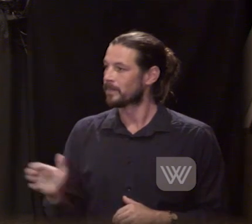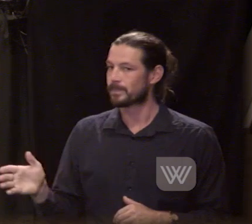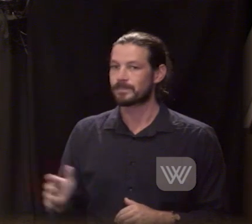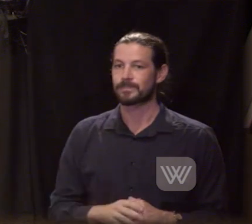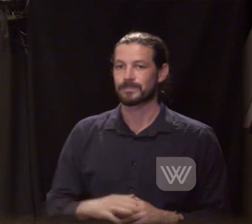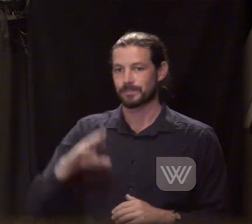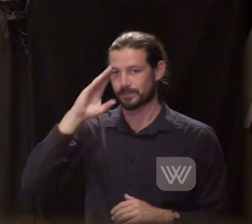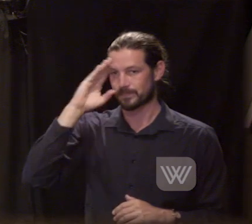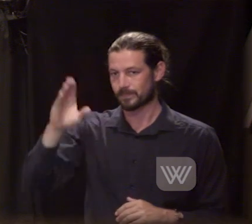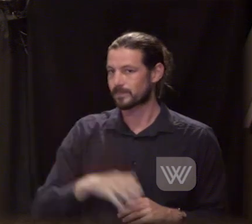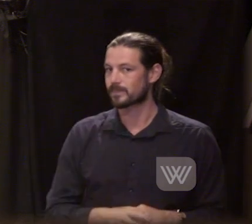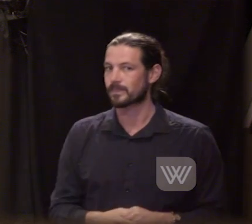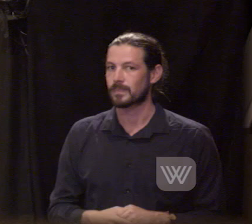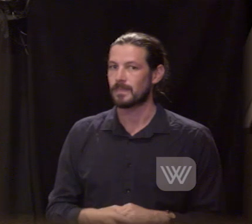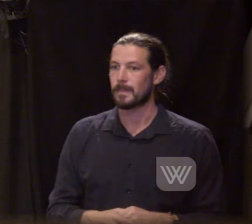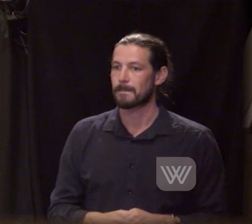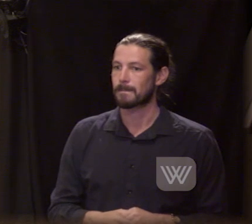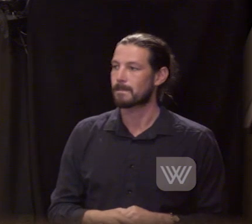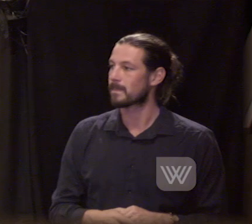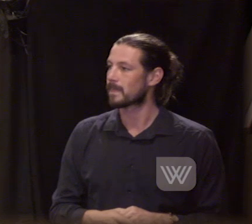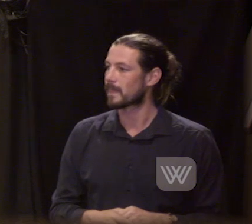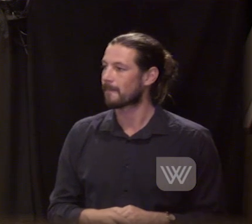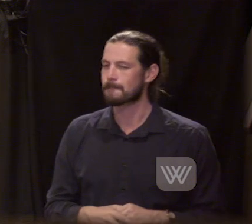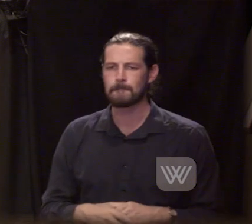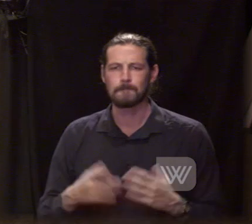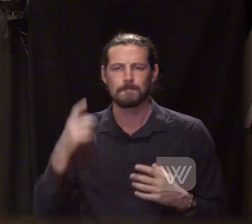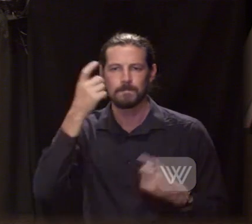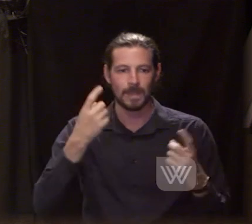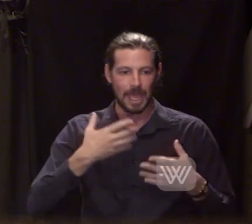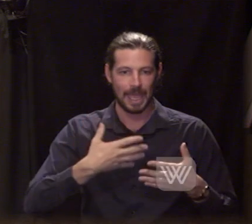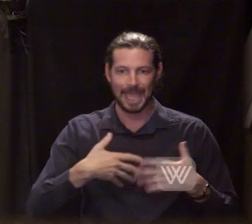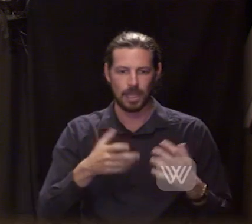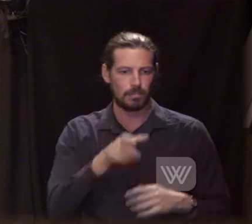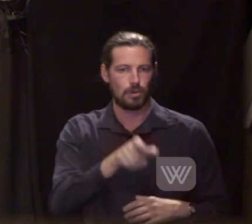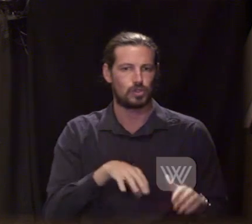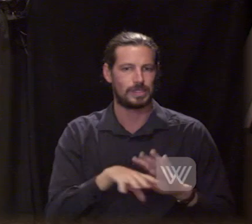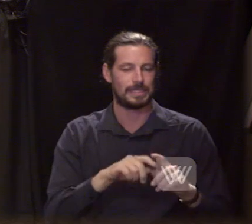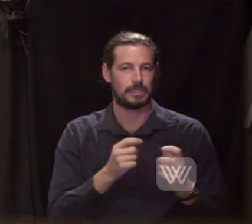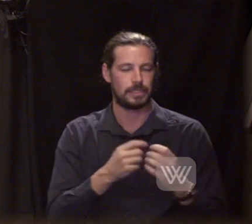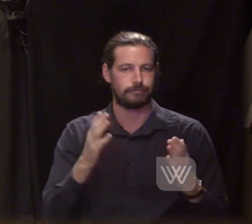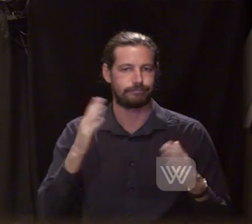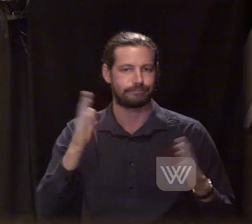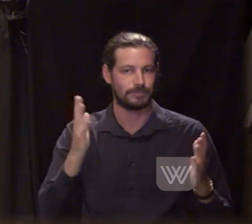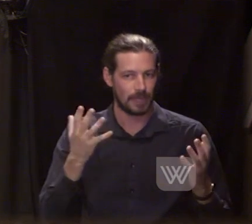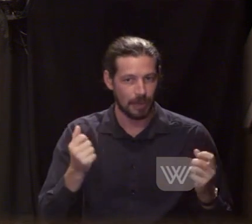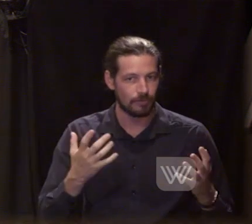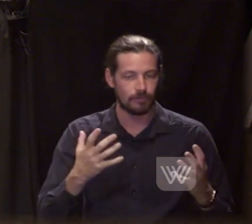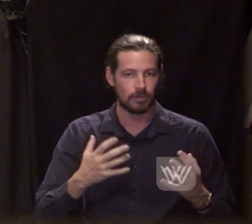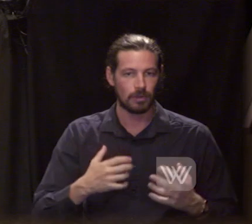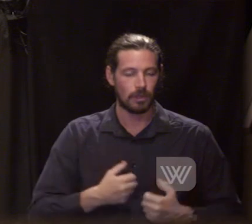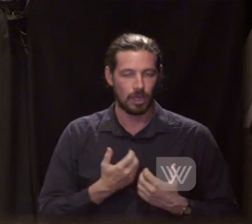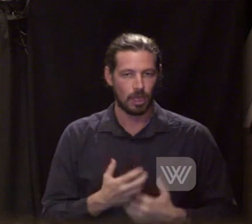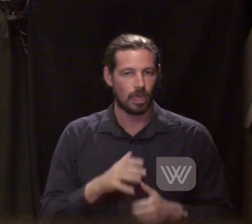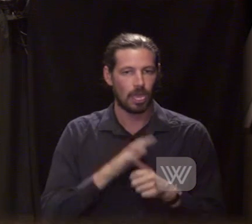Hi. Was there anybody that did have a breakdown, and was there some sort of counseling or methods